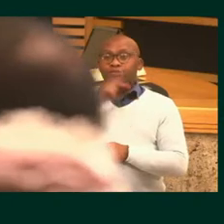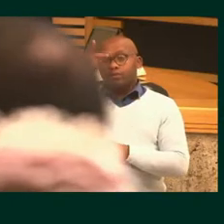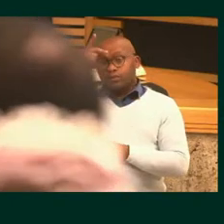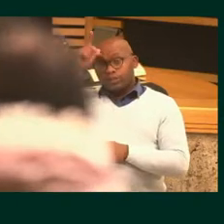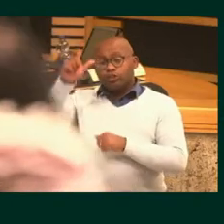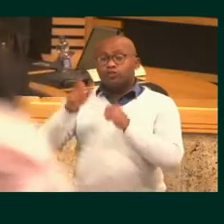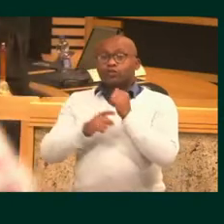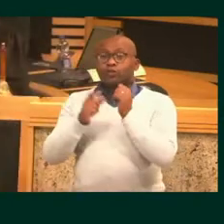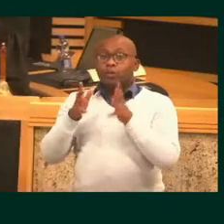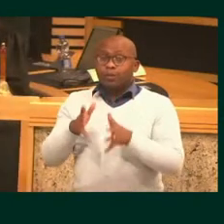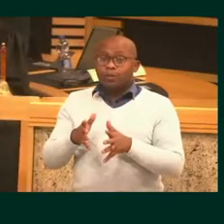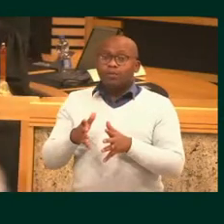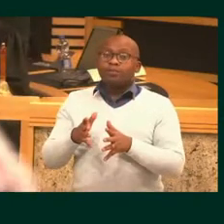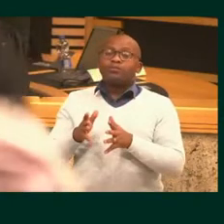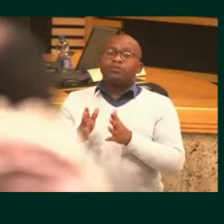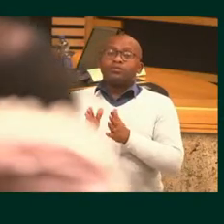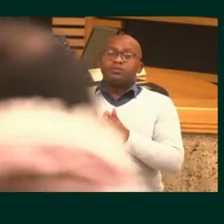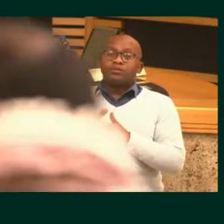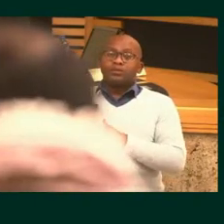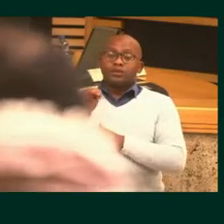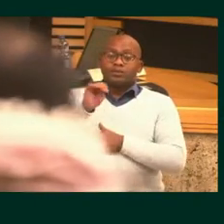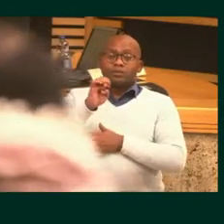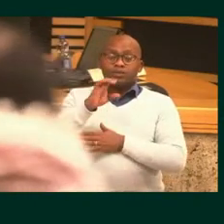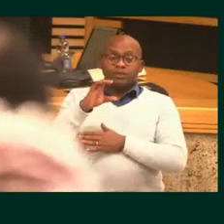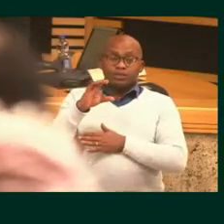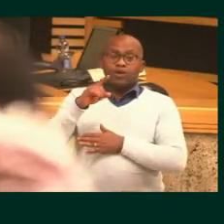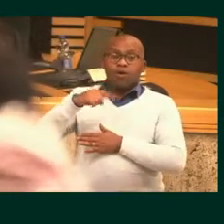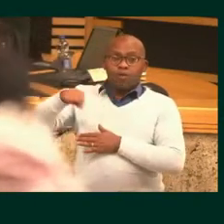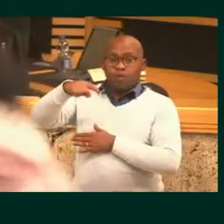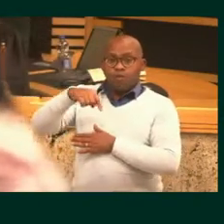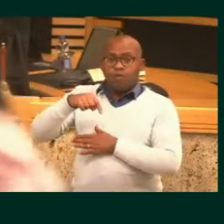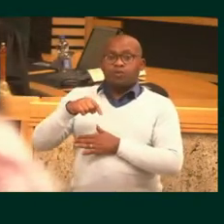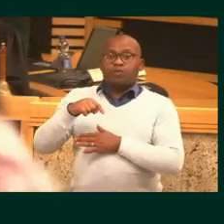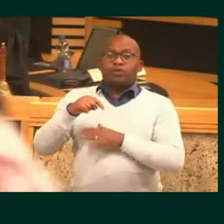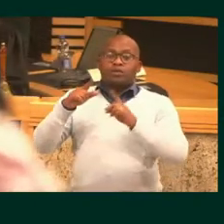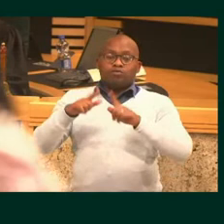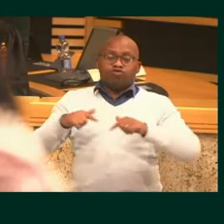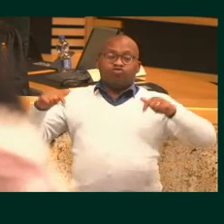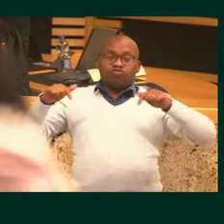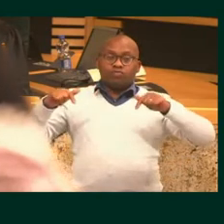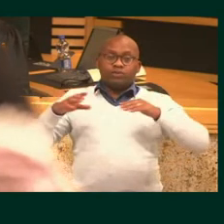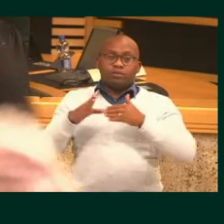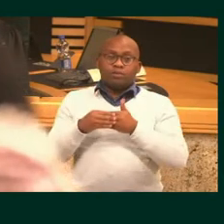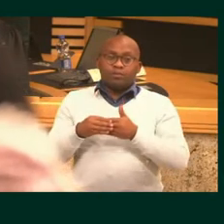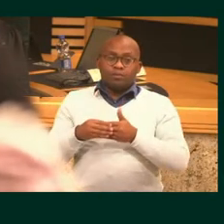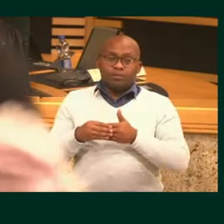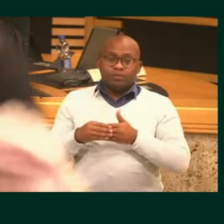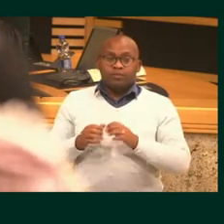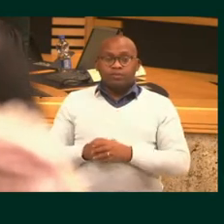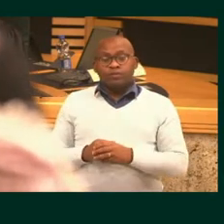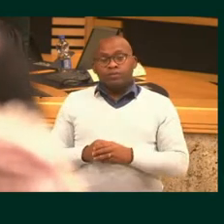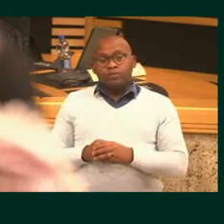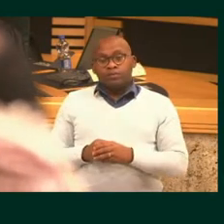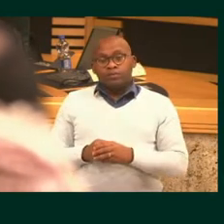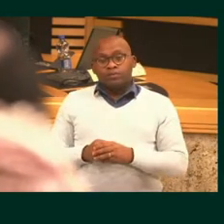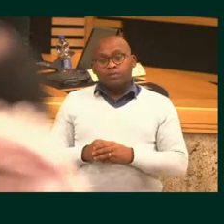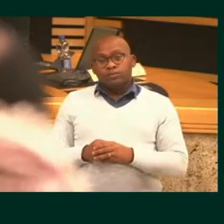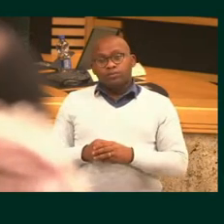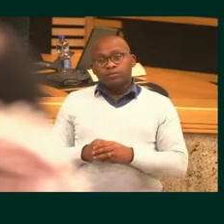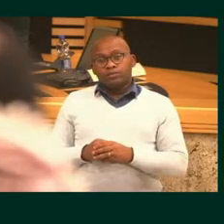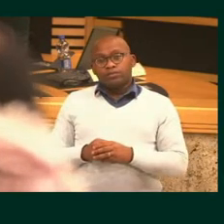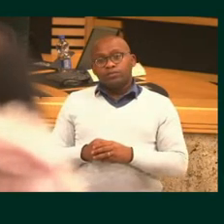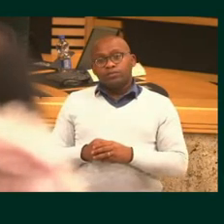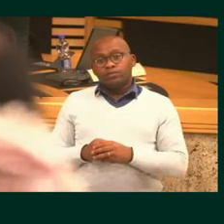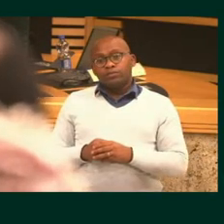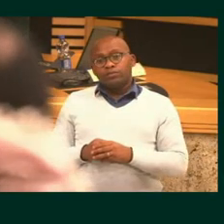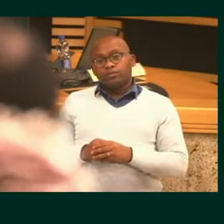and members of the executive Council and the rest of the house a motion relates to pledging